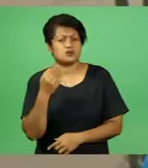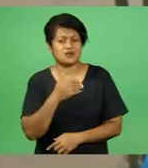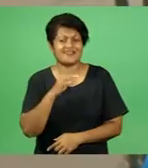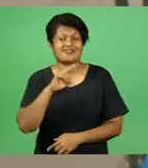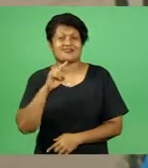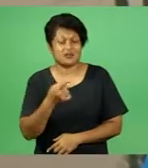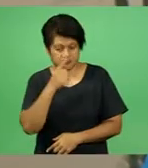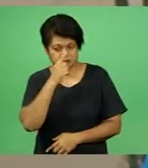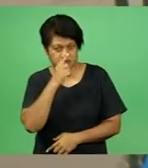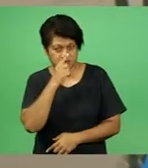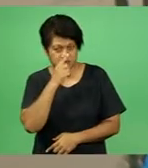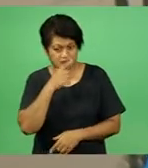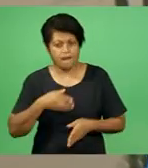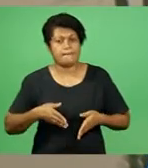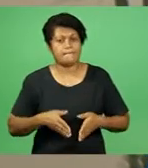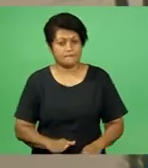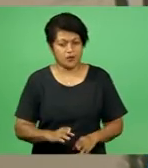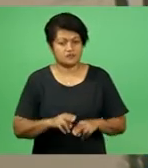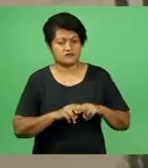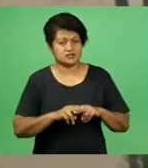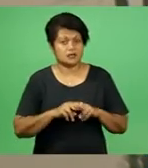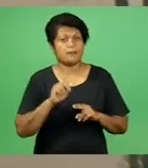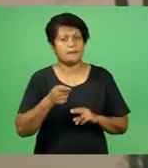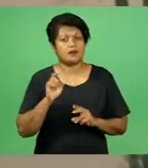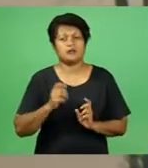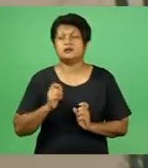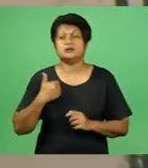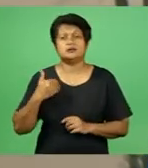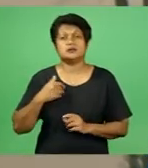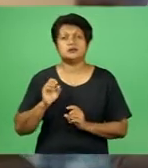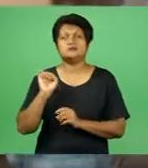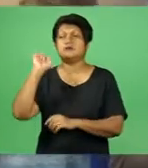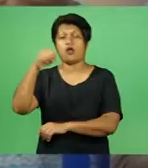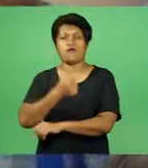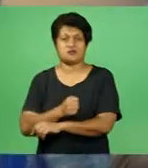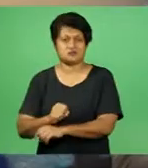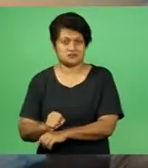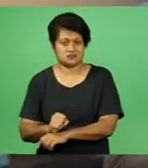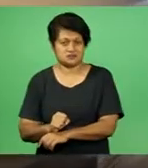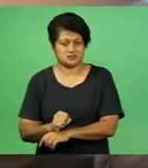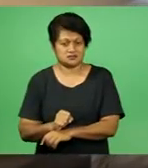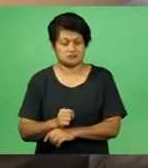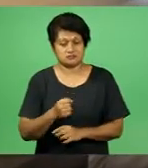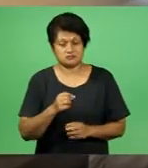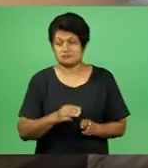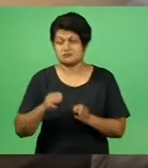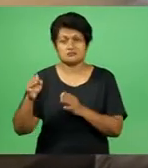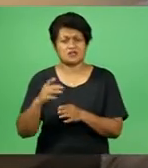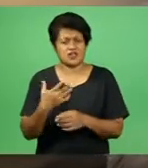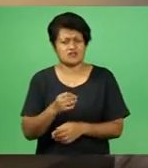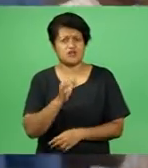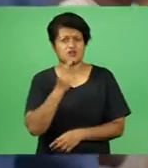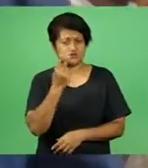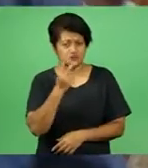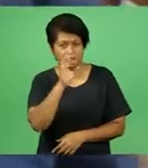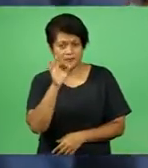200,000 people born in Fiji living abroad, according to the estimates. Immigrants make up around 2% of the